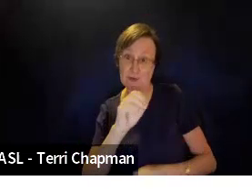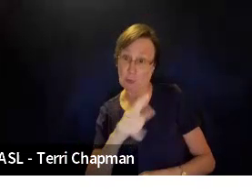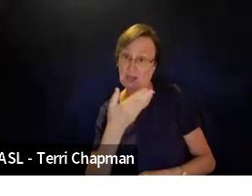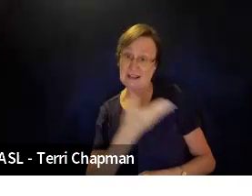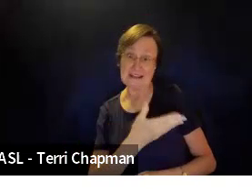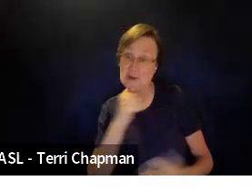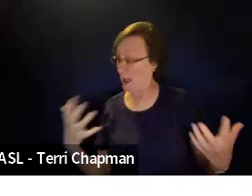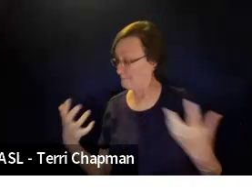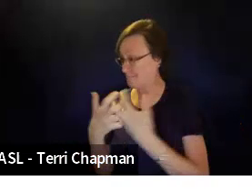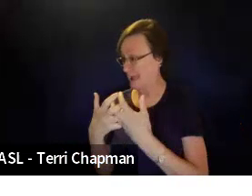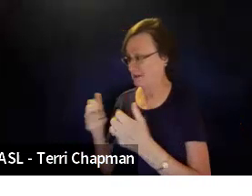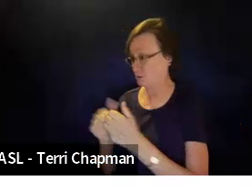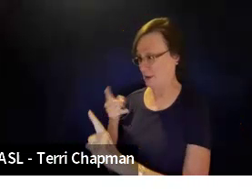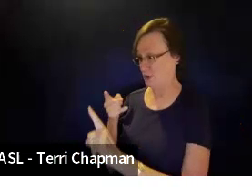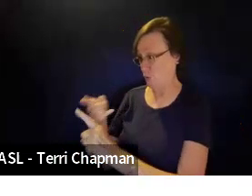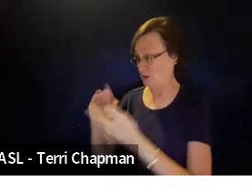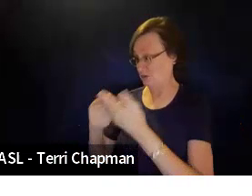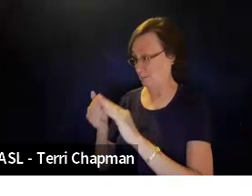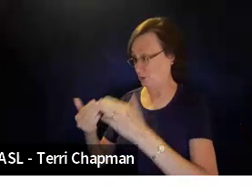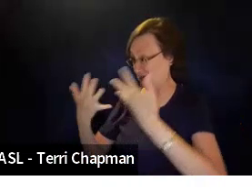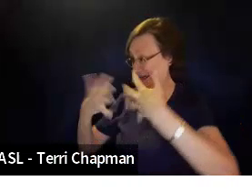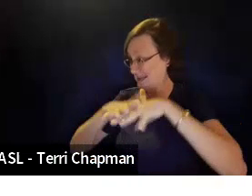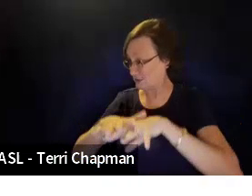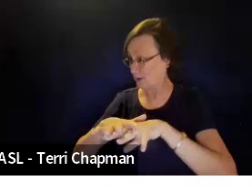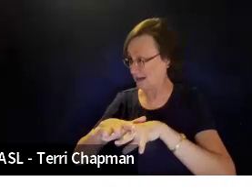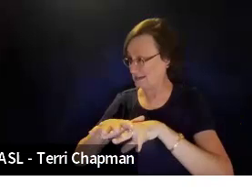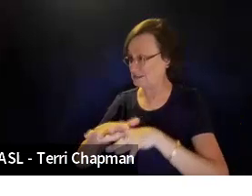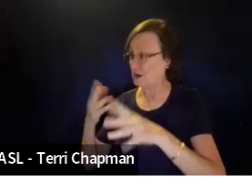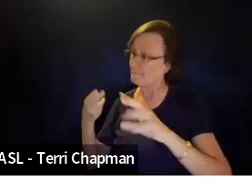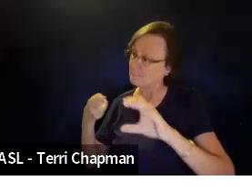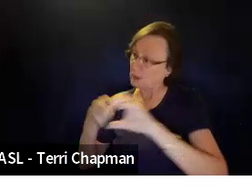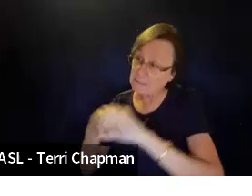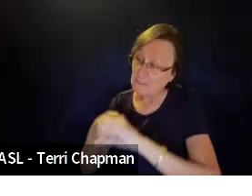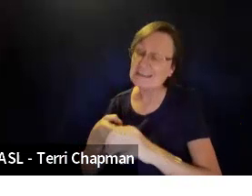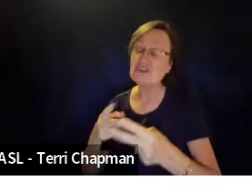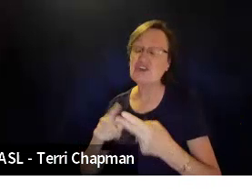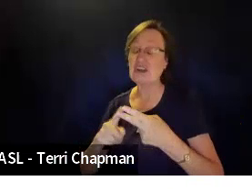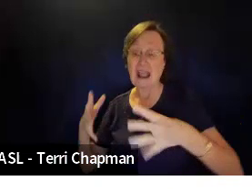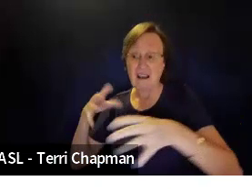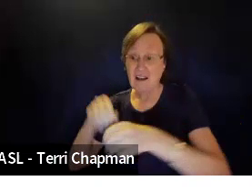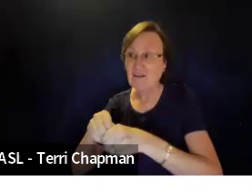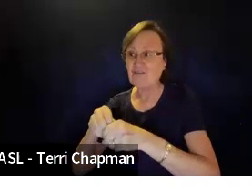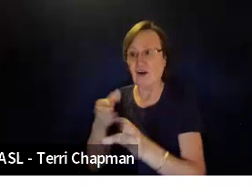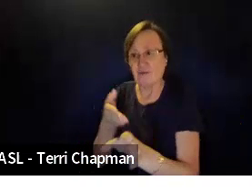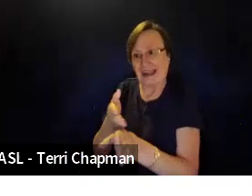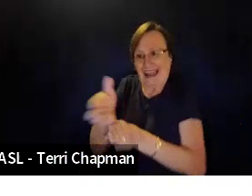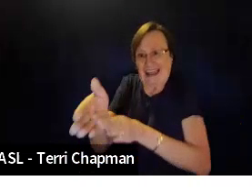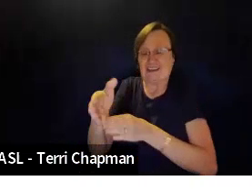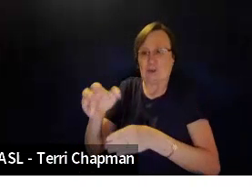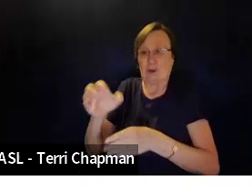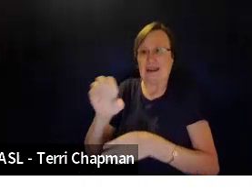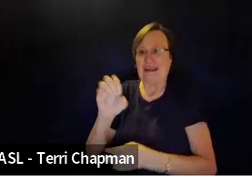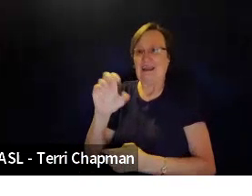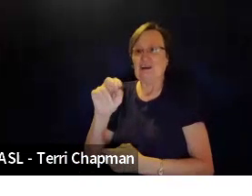in alignment with goals of community integration, civic participation, and engagement in the mainstream economy, then that